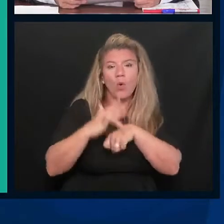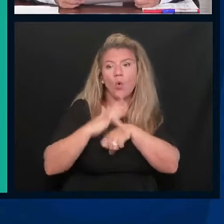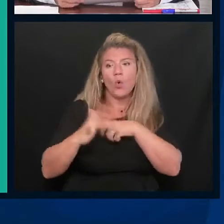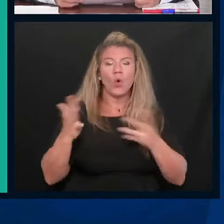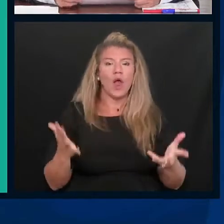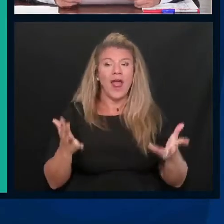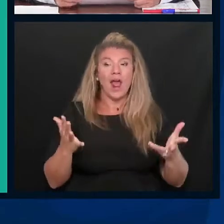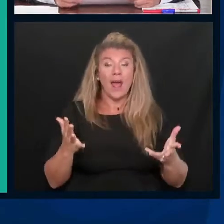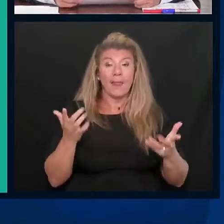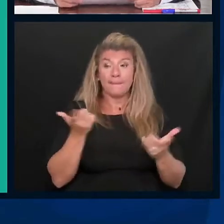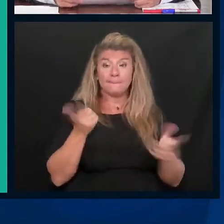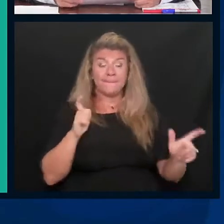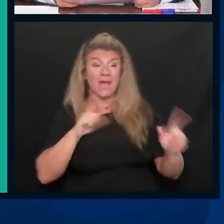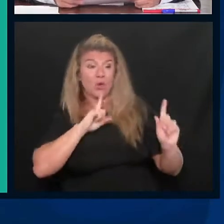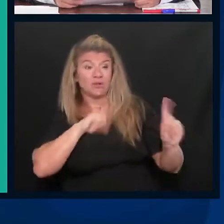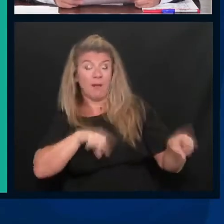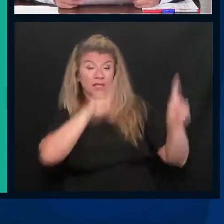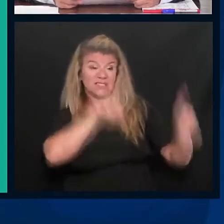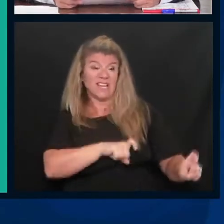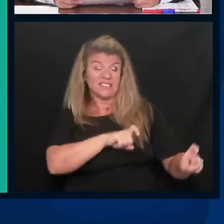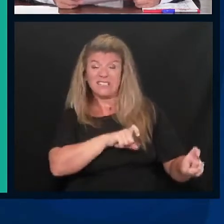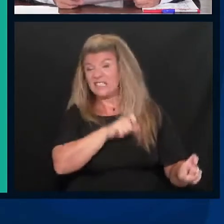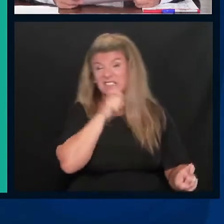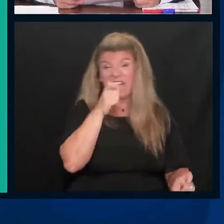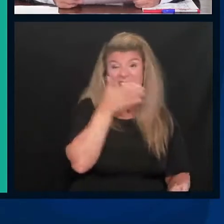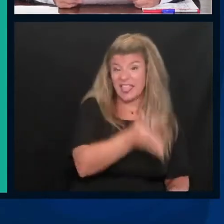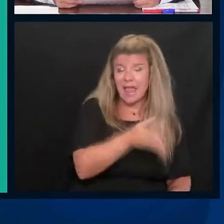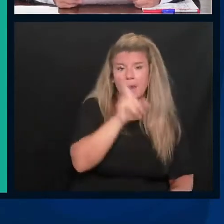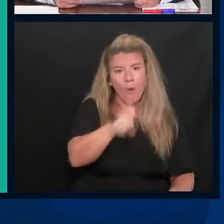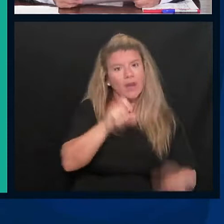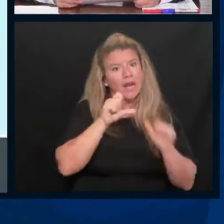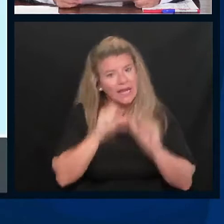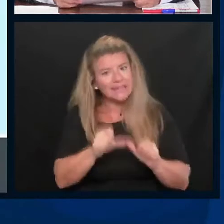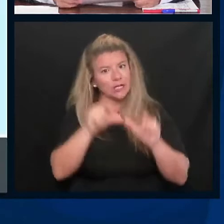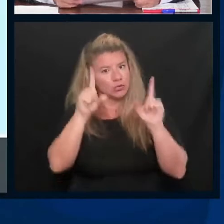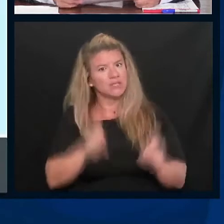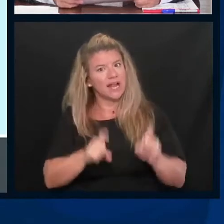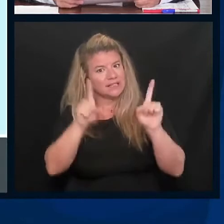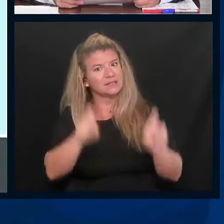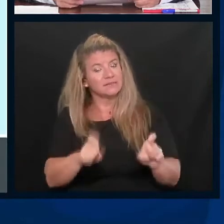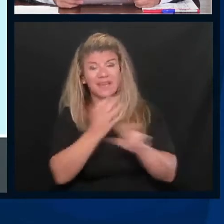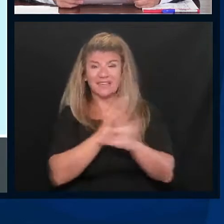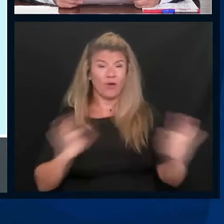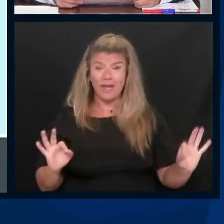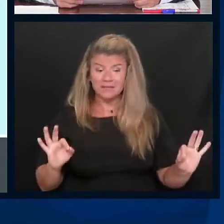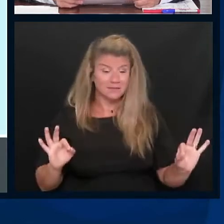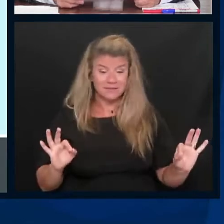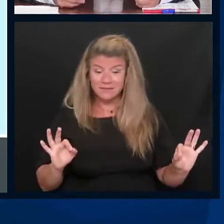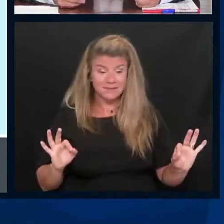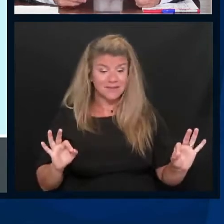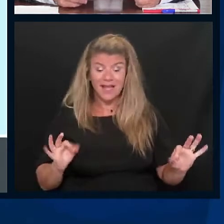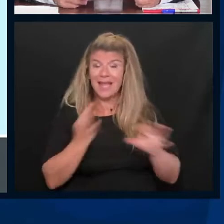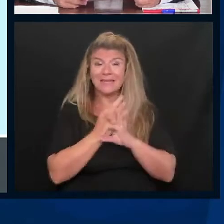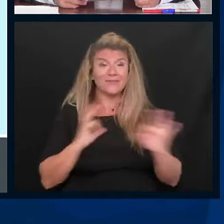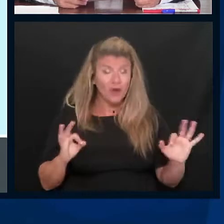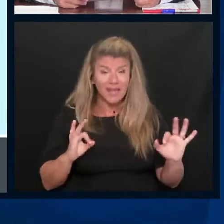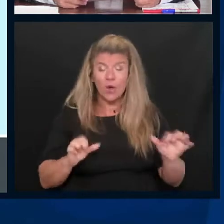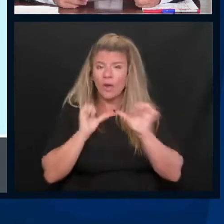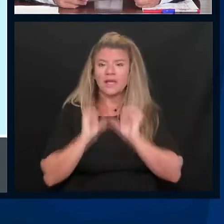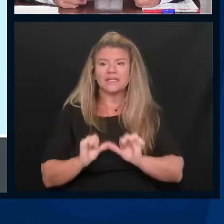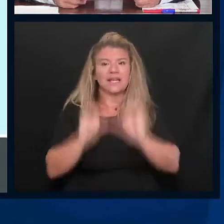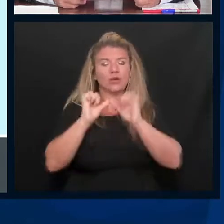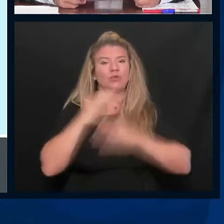big response on the testing now and everything. We need to continue to test and everything. It's free. We absolutely continue